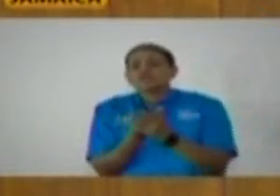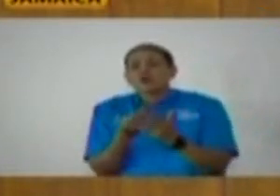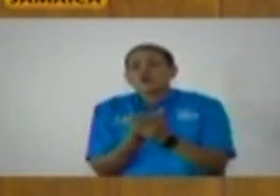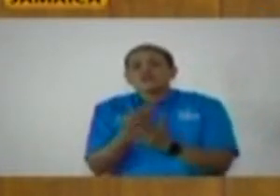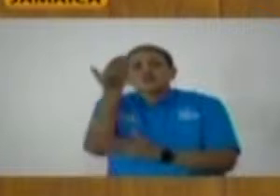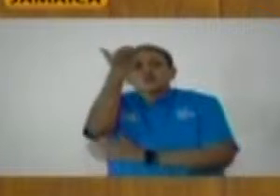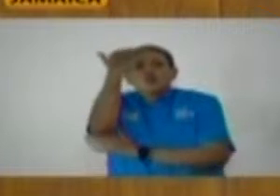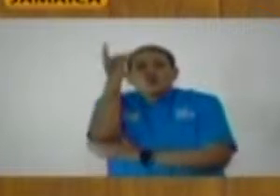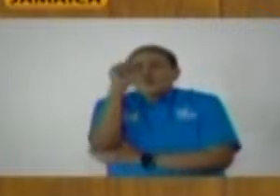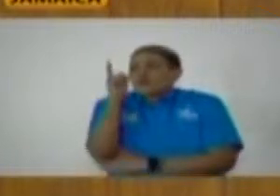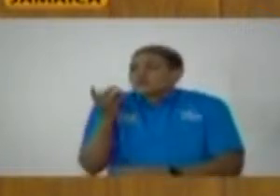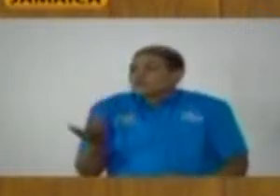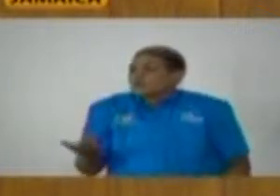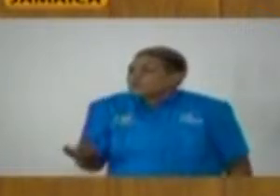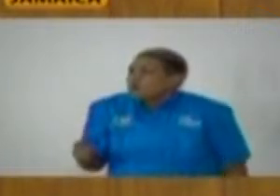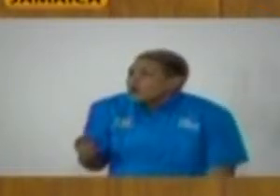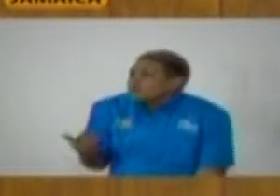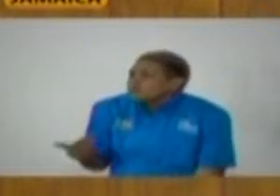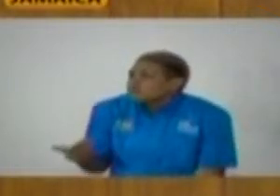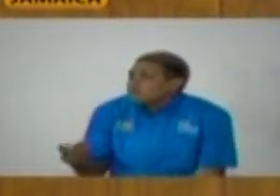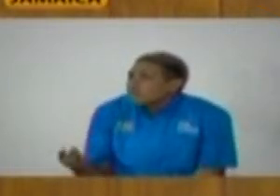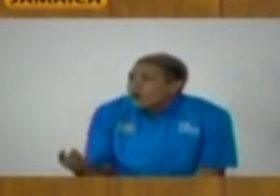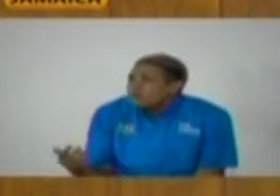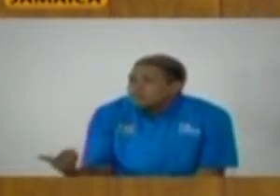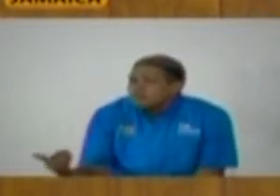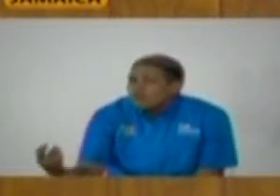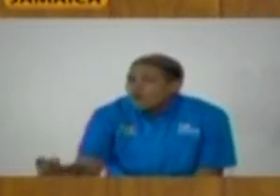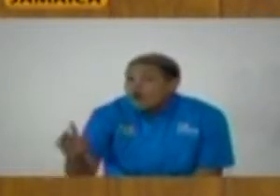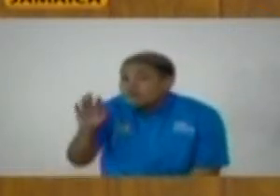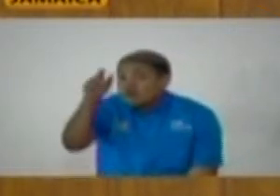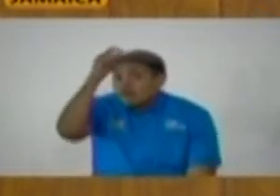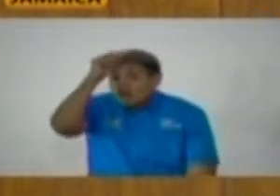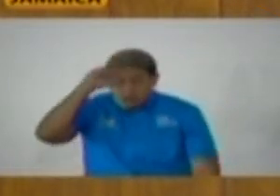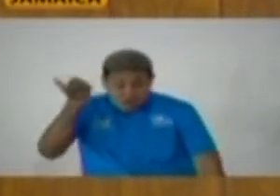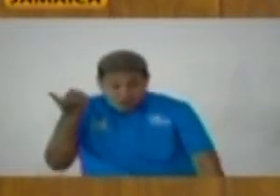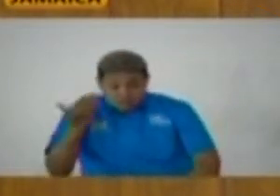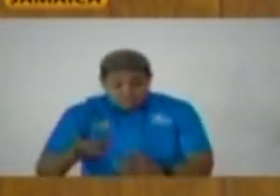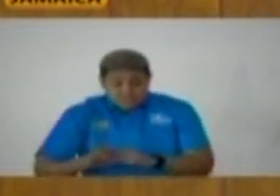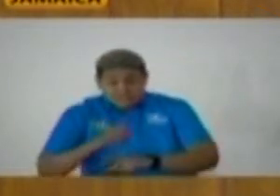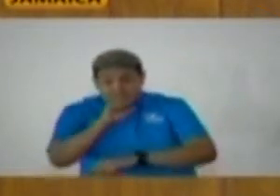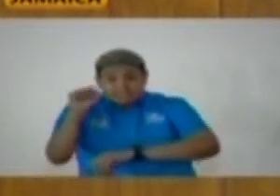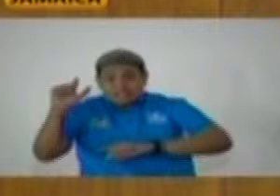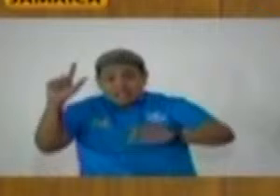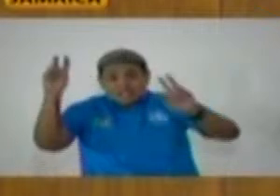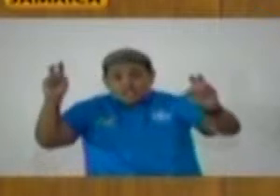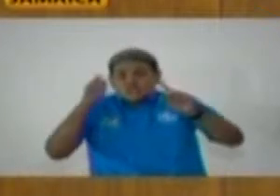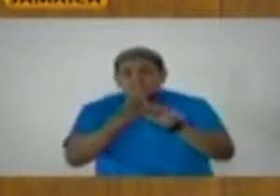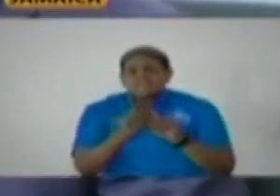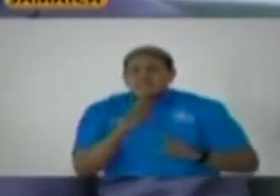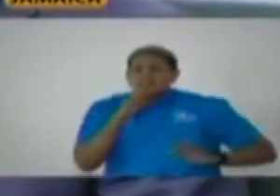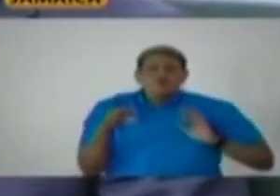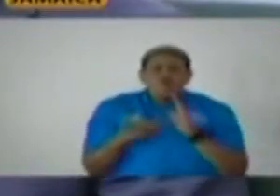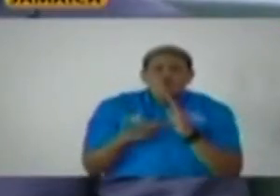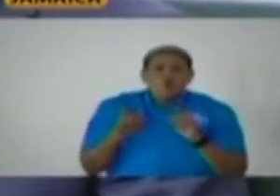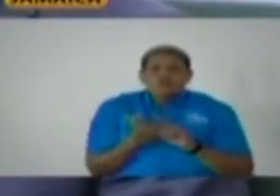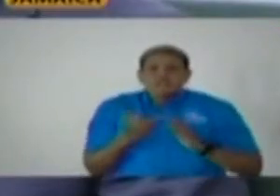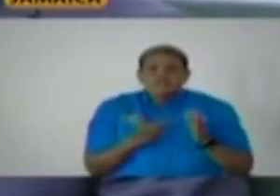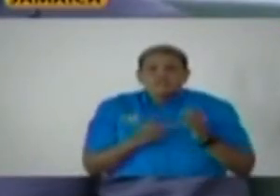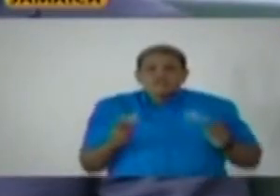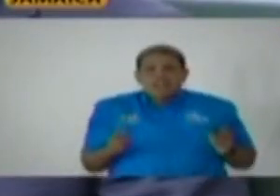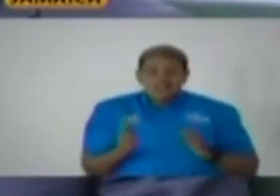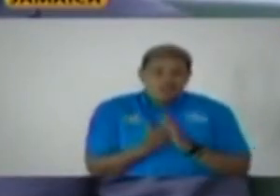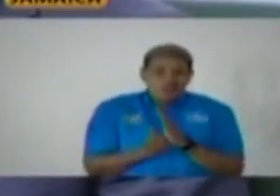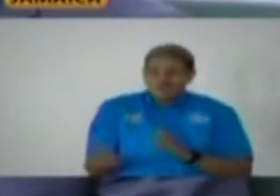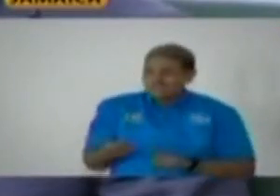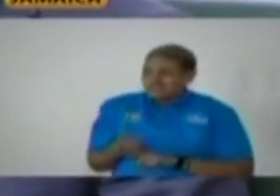know where the investigation is. But, Madam Speaker, the other side to this SSL issue is the role of the regulatory agency,